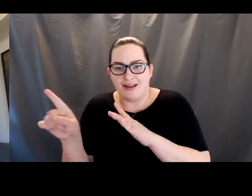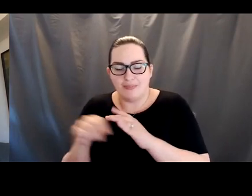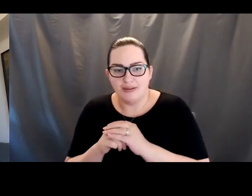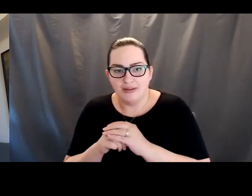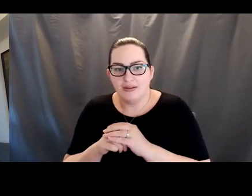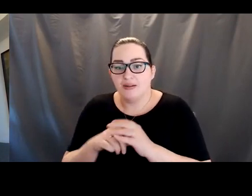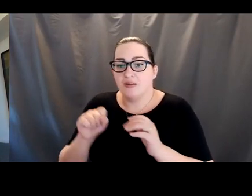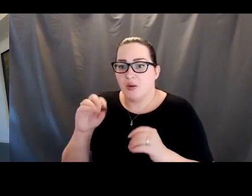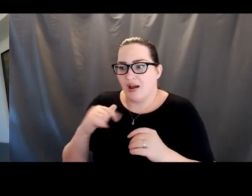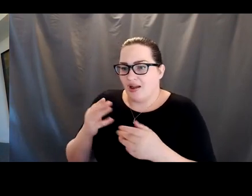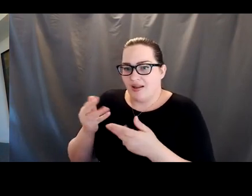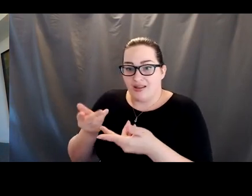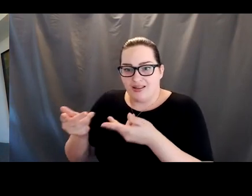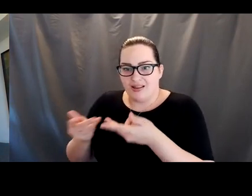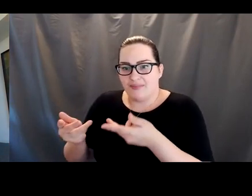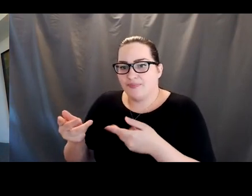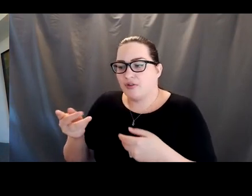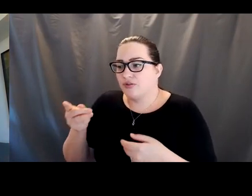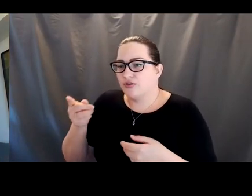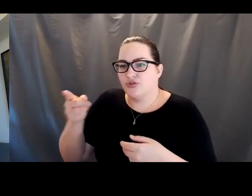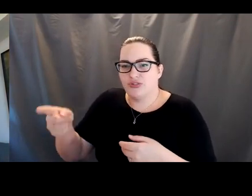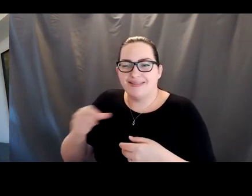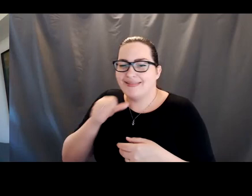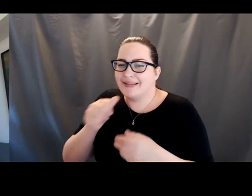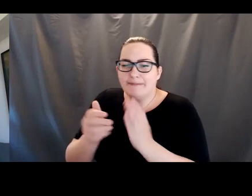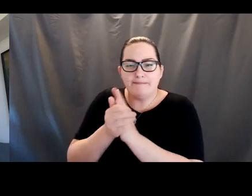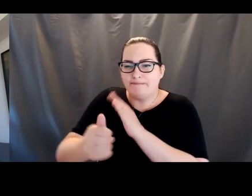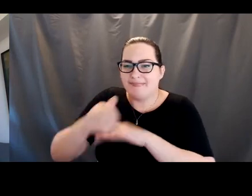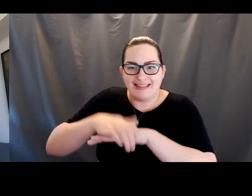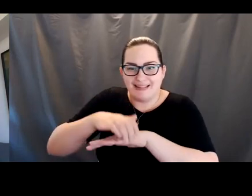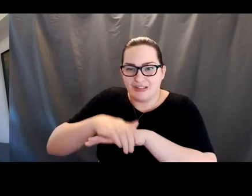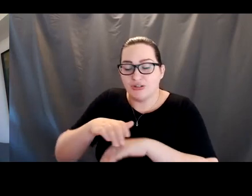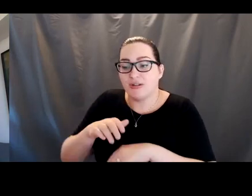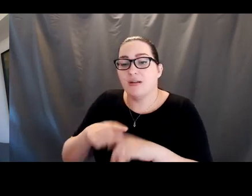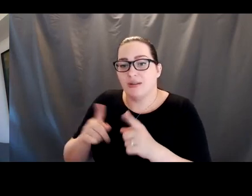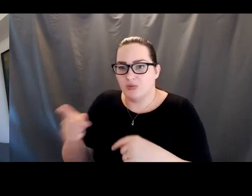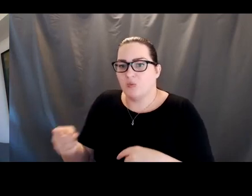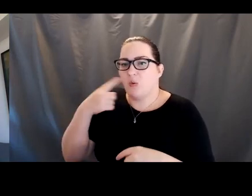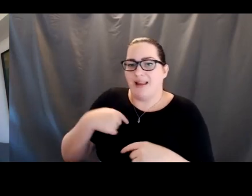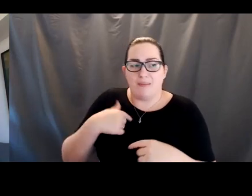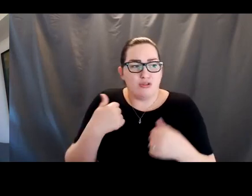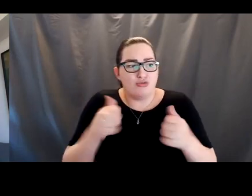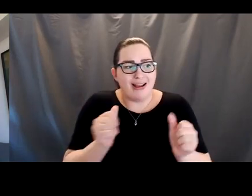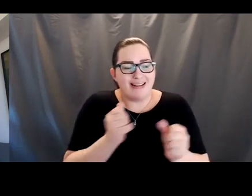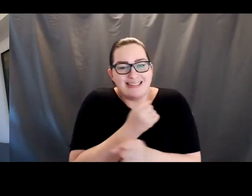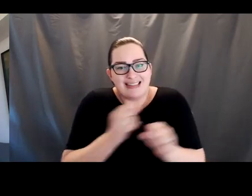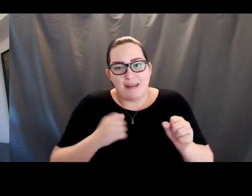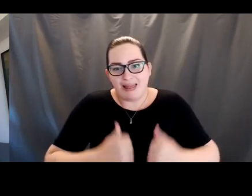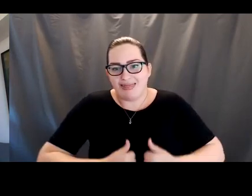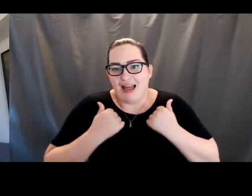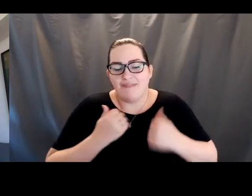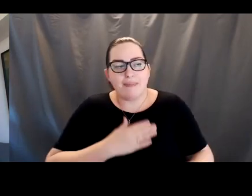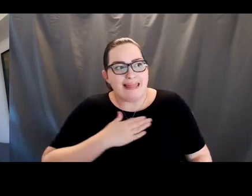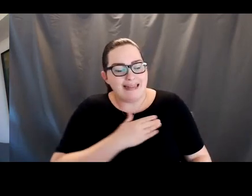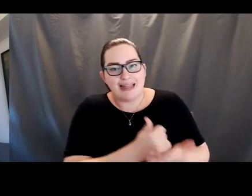broken English was, I'm trying to save my life. I need help. Somebody please save my